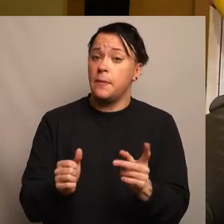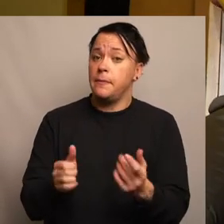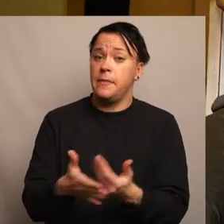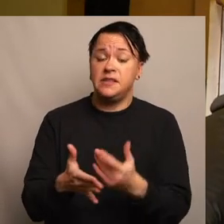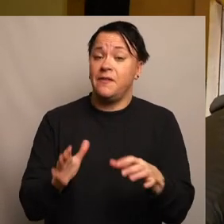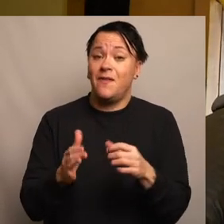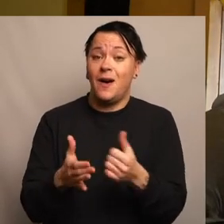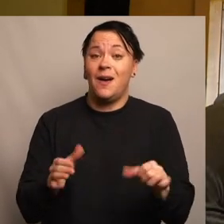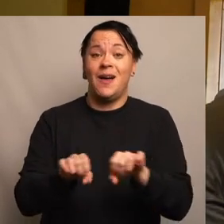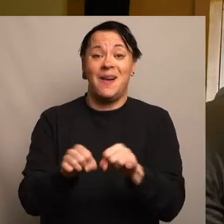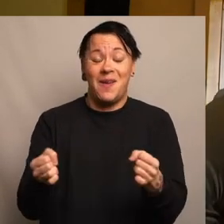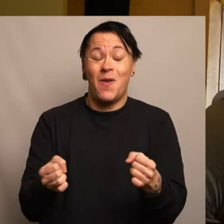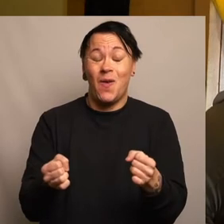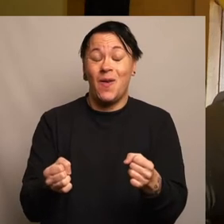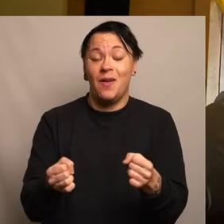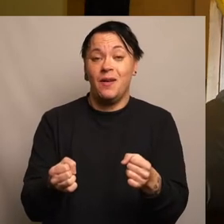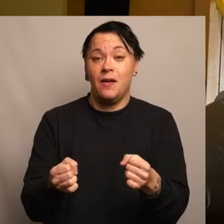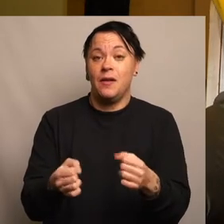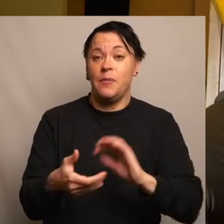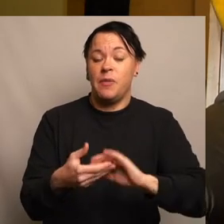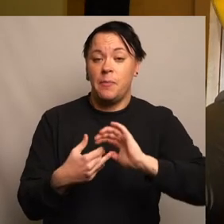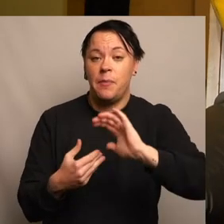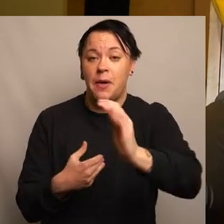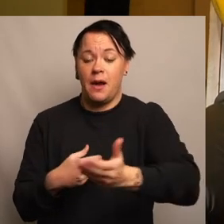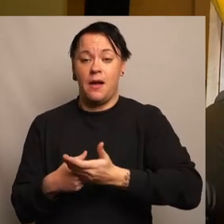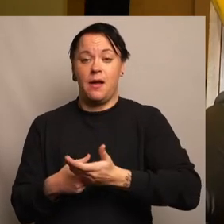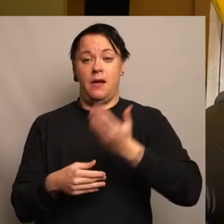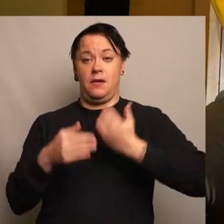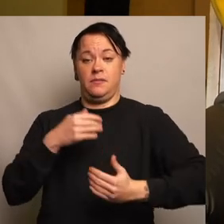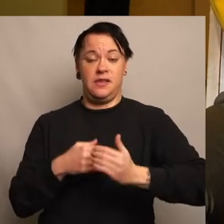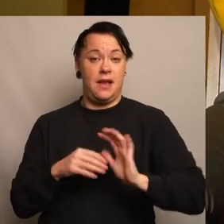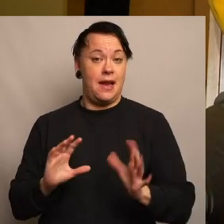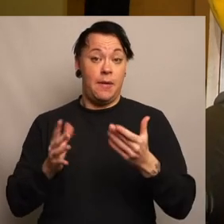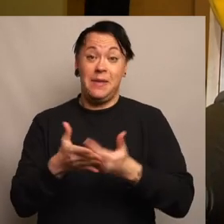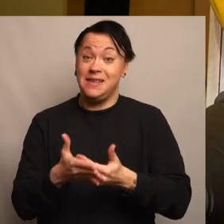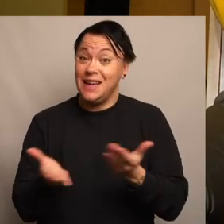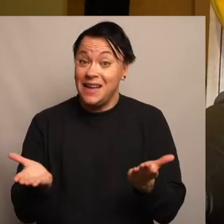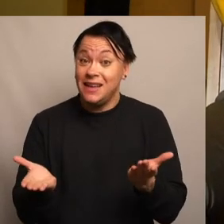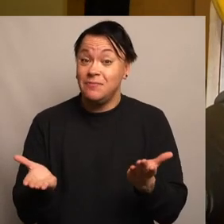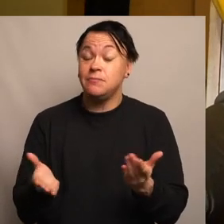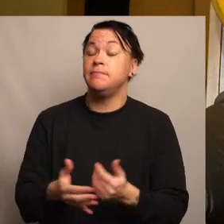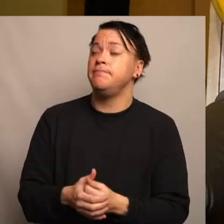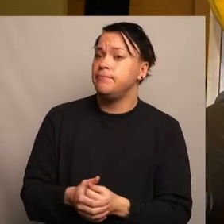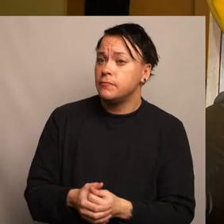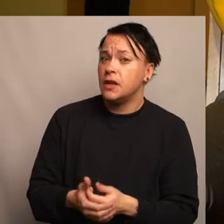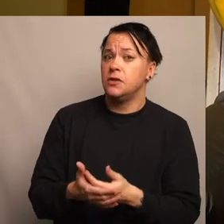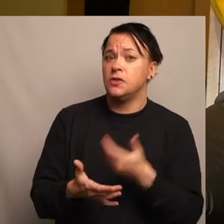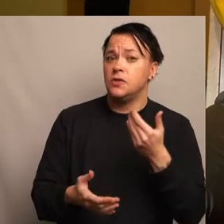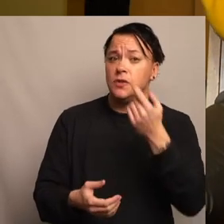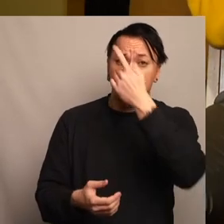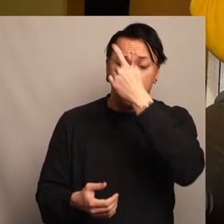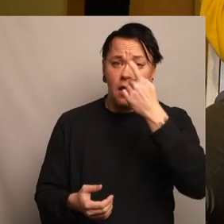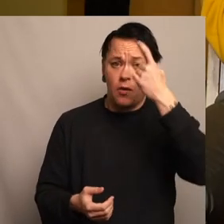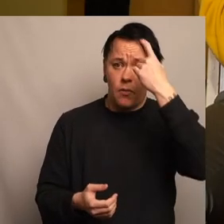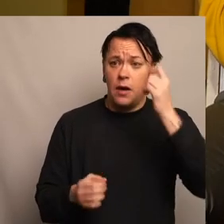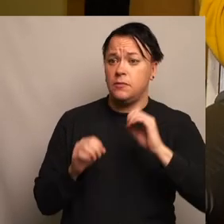I have some friend who's a sociologue, he make kind of small research about this kind of phenomenon. They was traumatized. Some hetero cis men, they